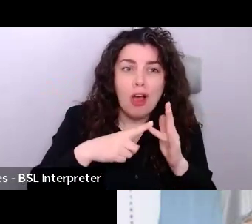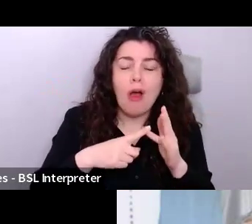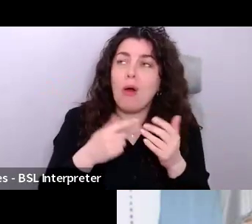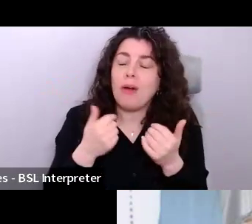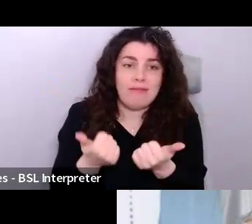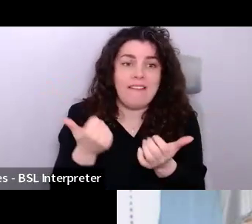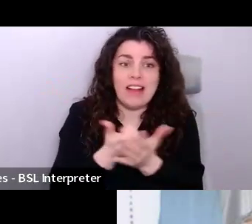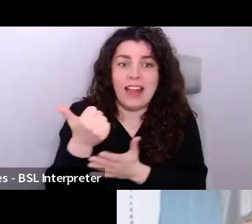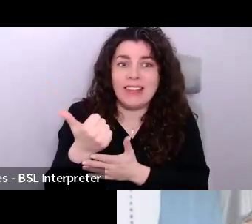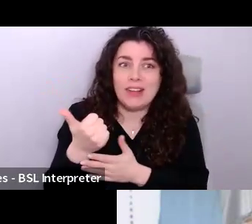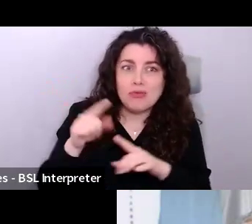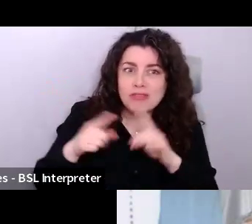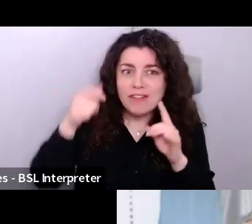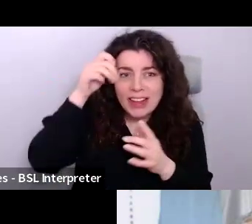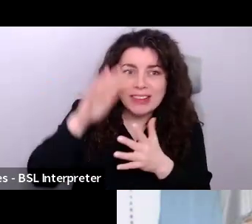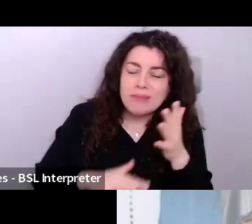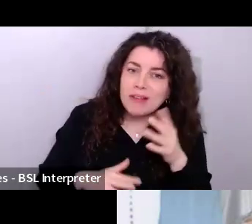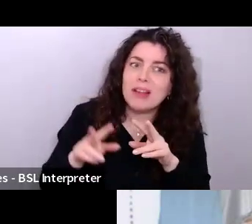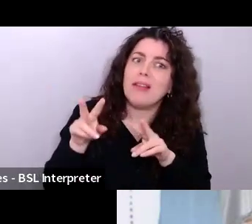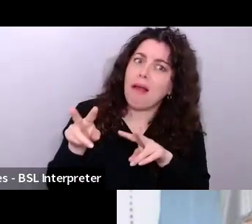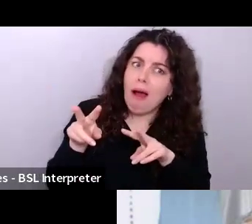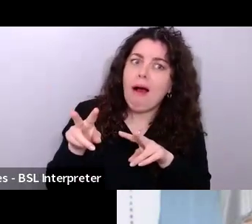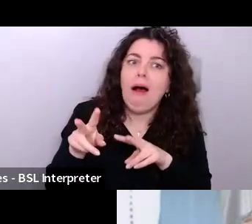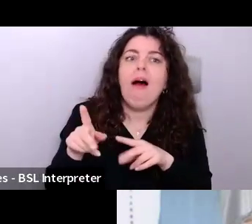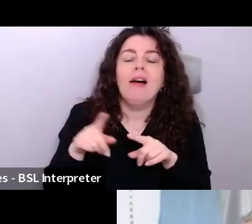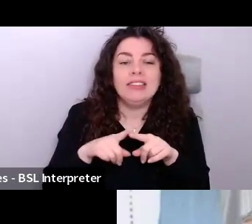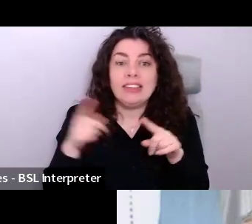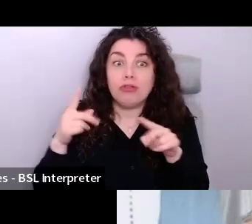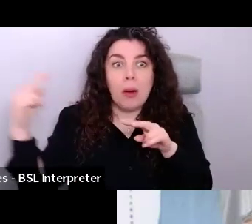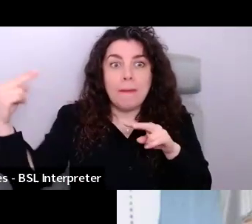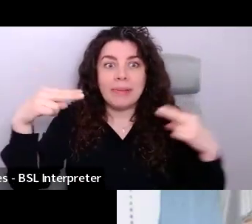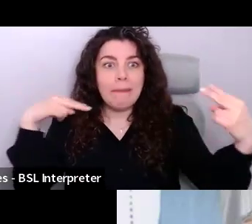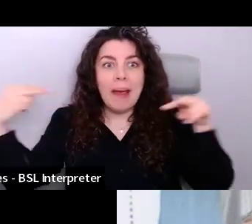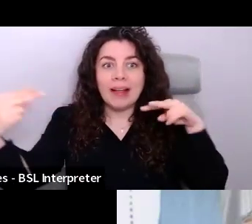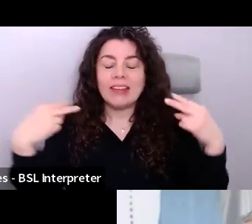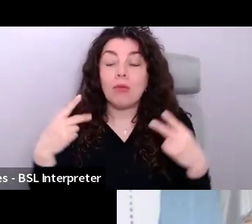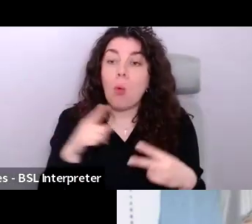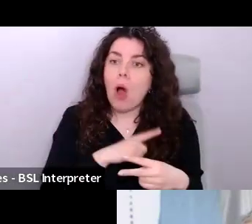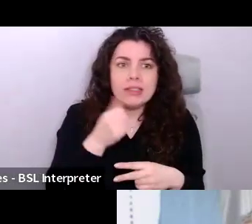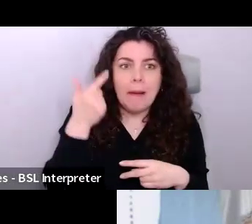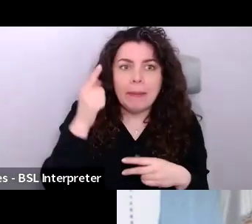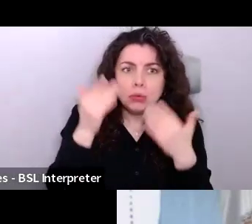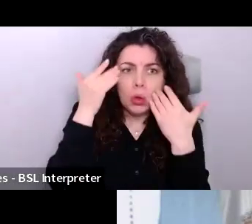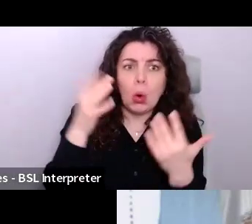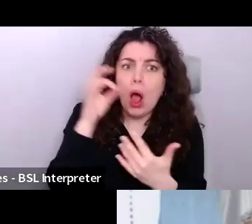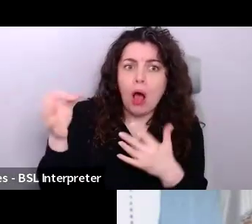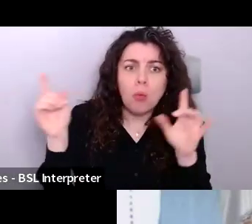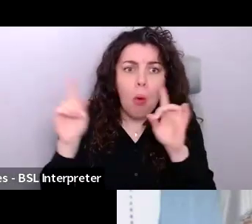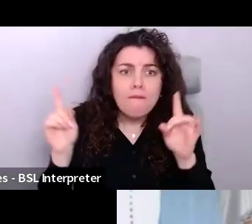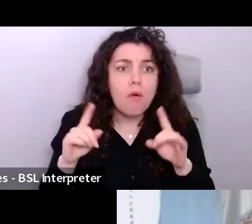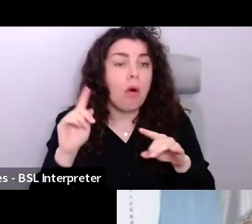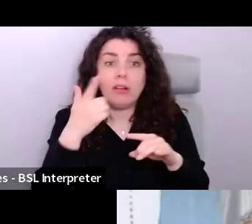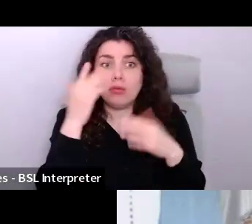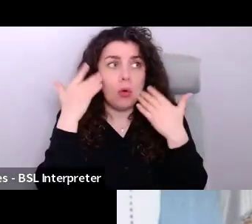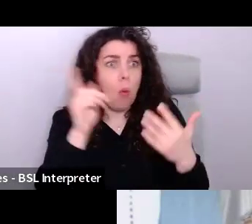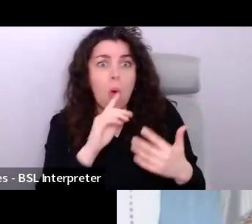because as I think the questions demonstrate, there's a lot of people just don't even know what to ask for, what kind of things, what adjustments you